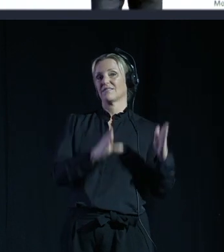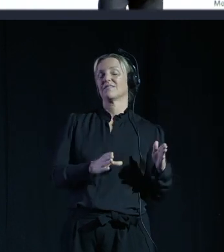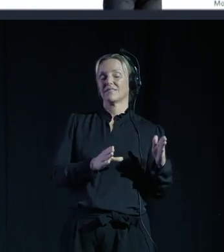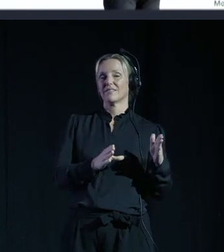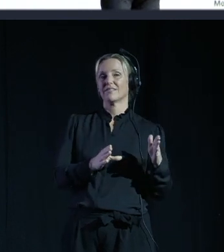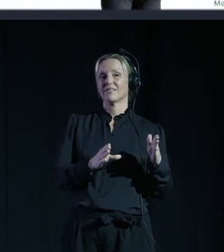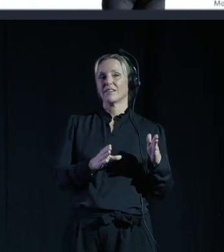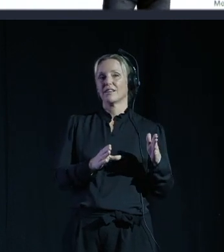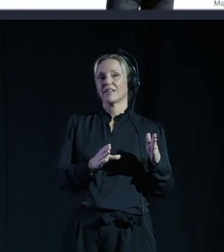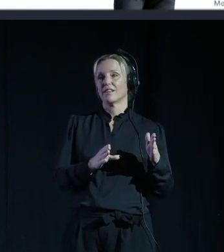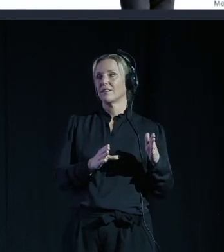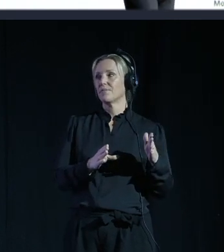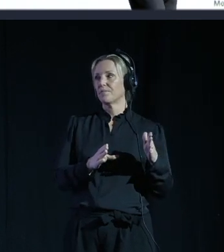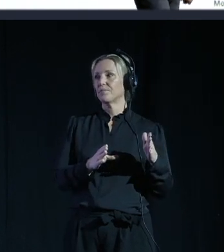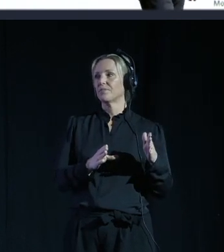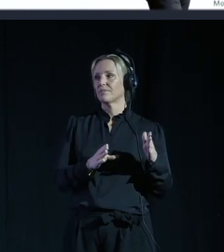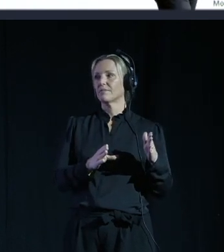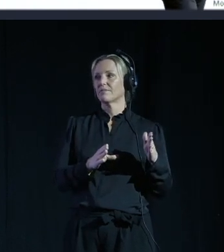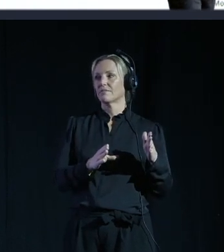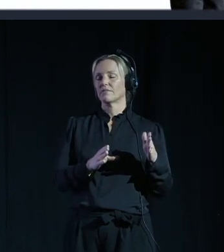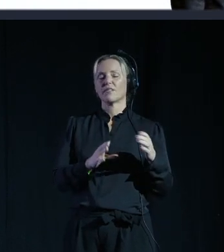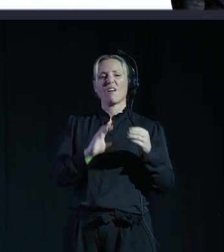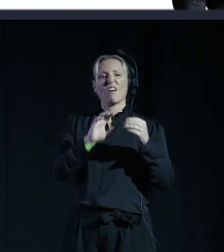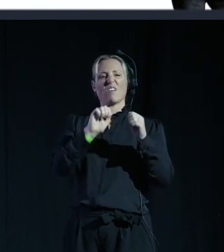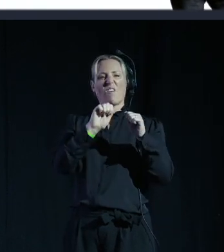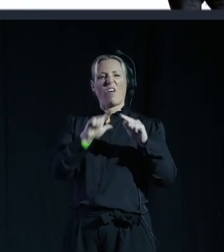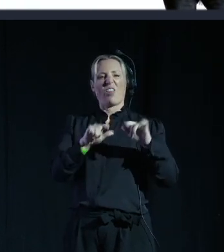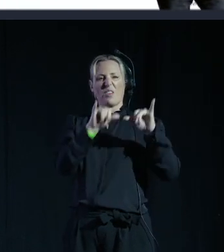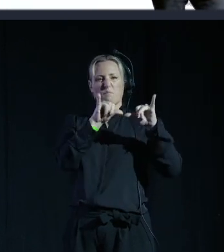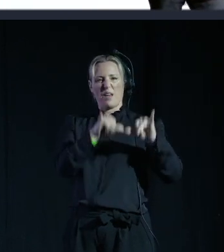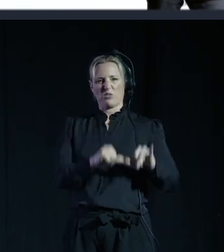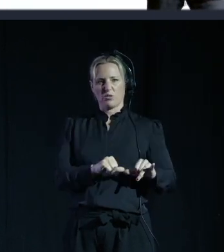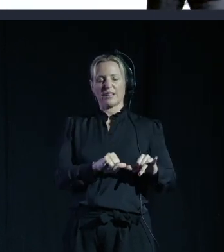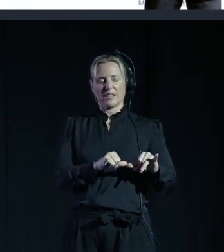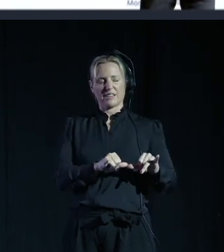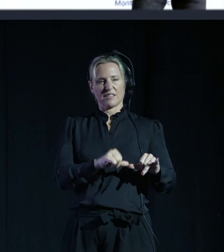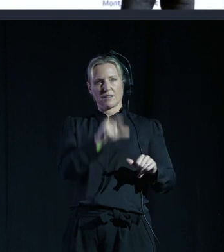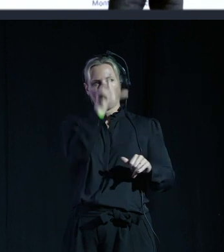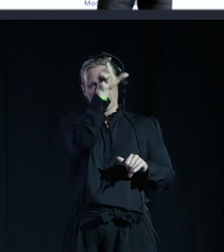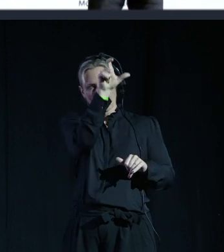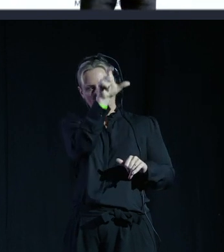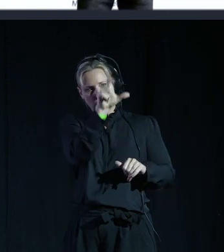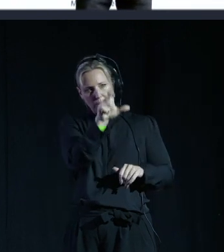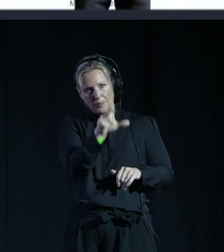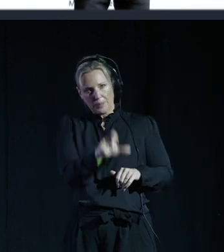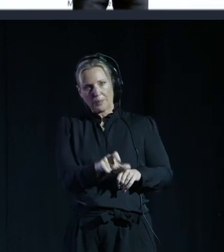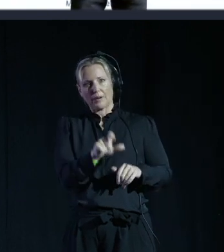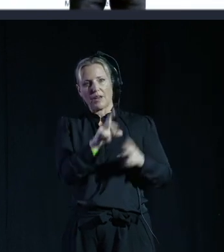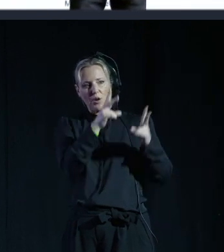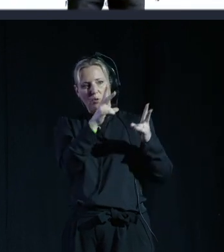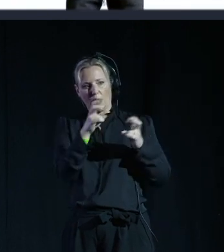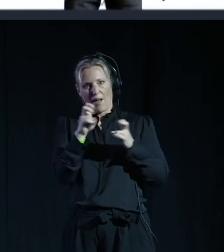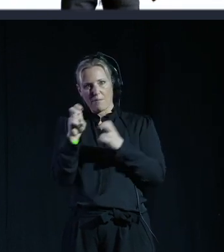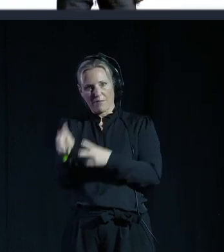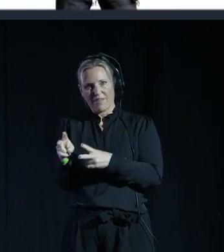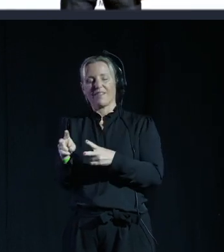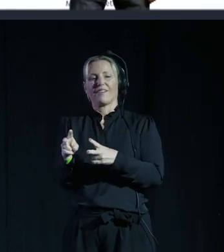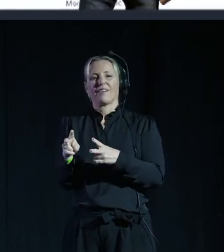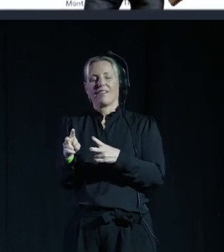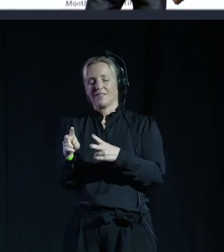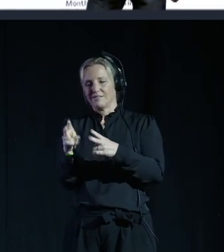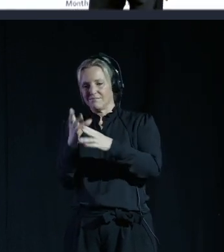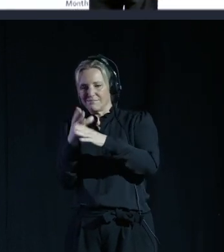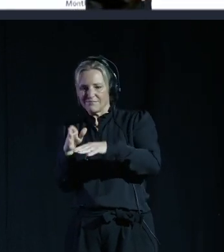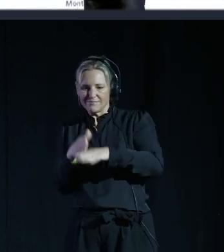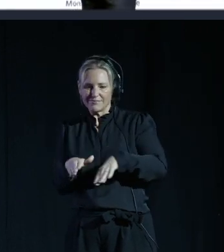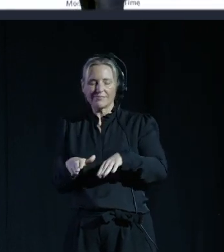of these, in this case, orders, all the metrics that have been defined, all the metadata is right there for you to be able to grab, drag and drop, slice and dice, put